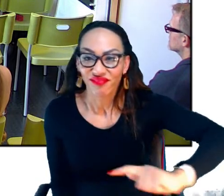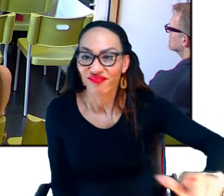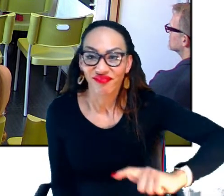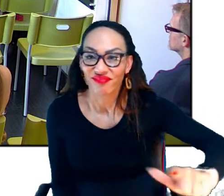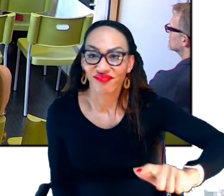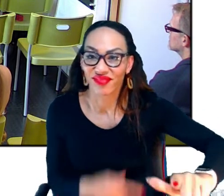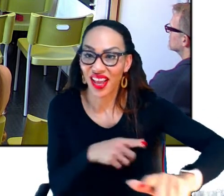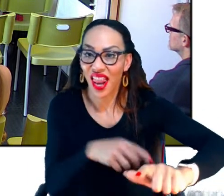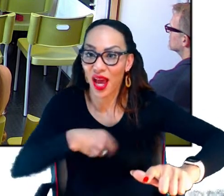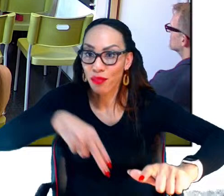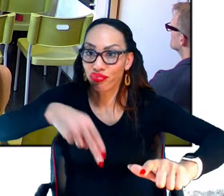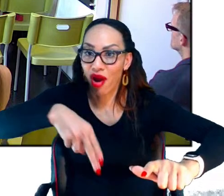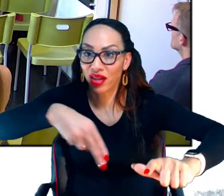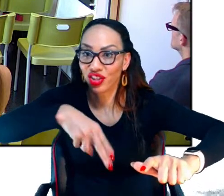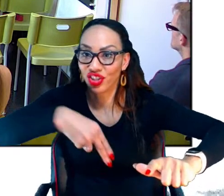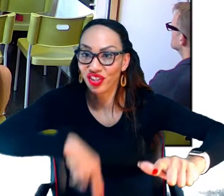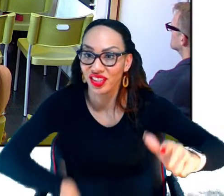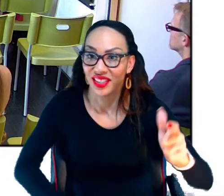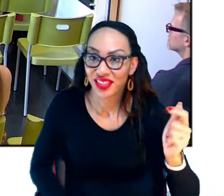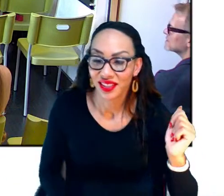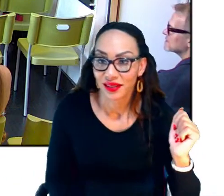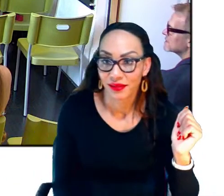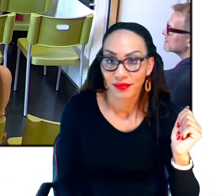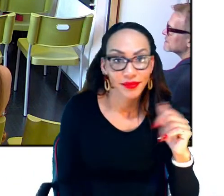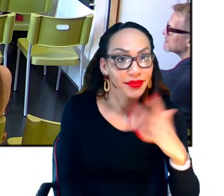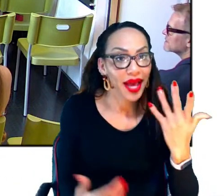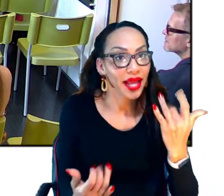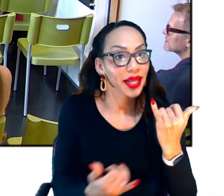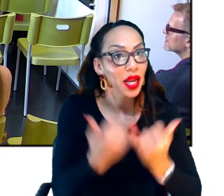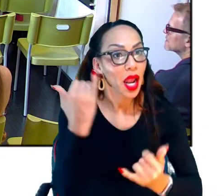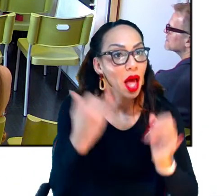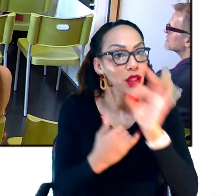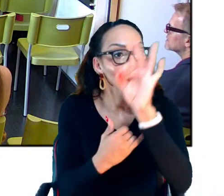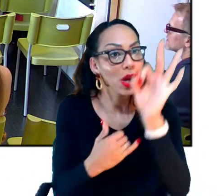Interested in that. Any last questions from anyone?